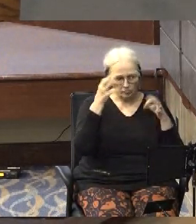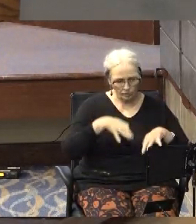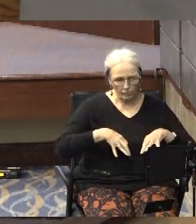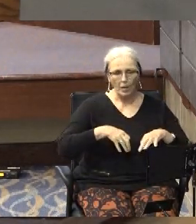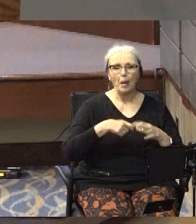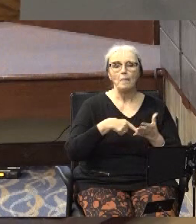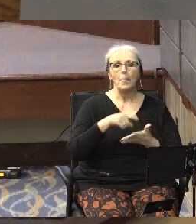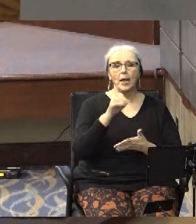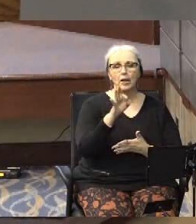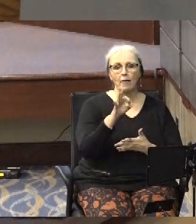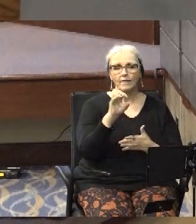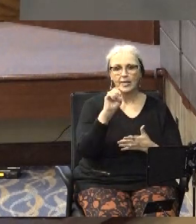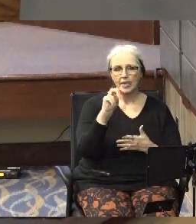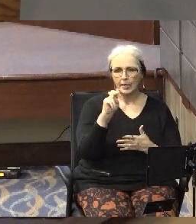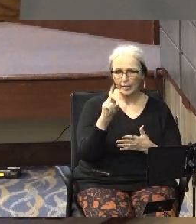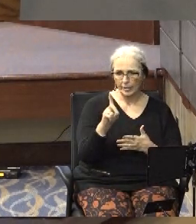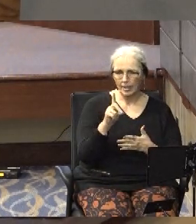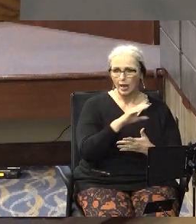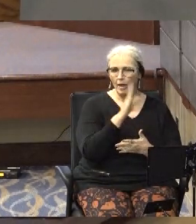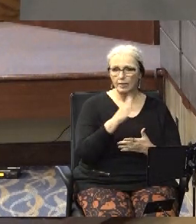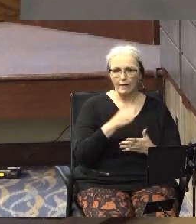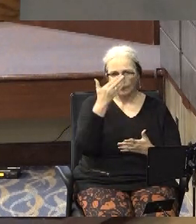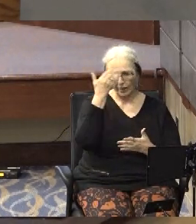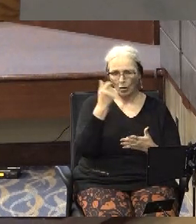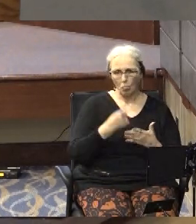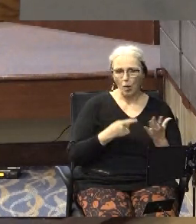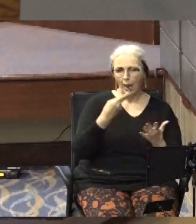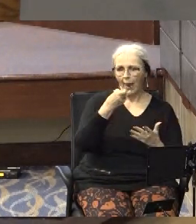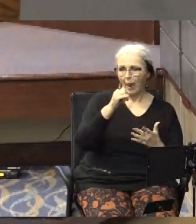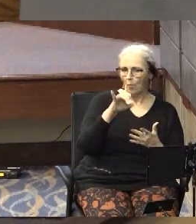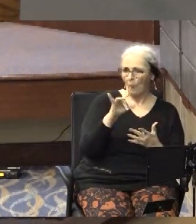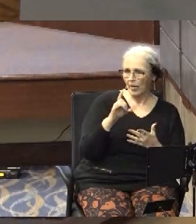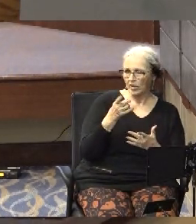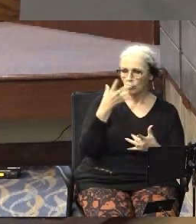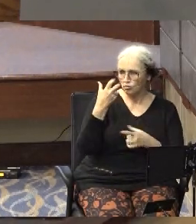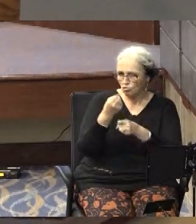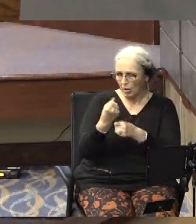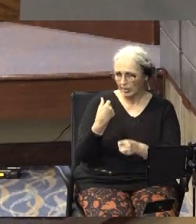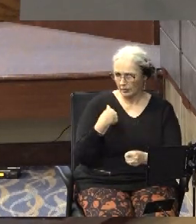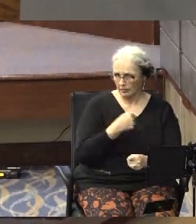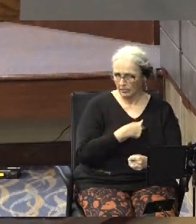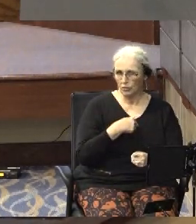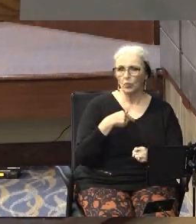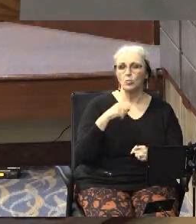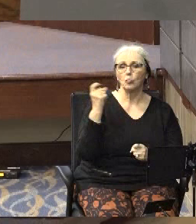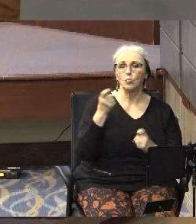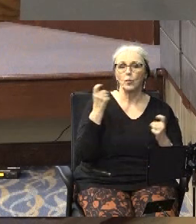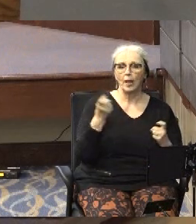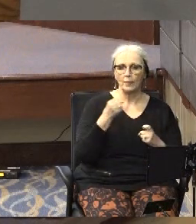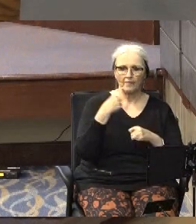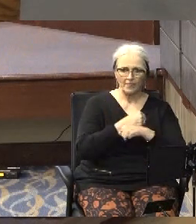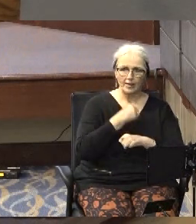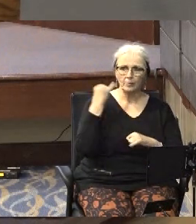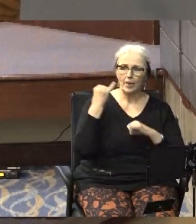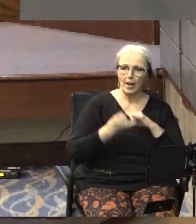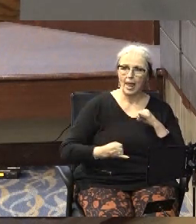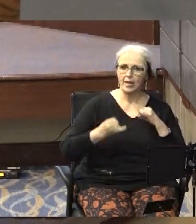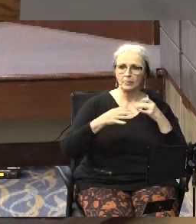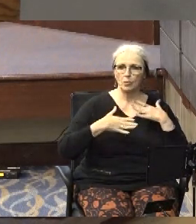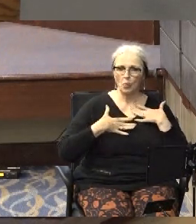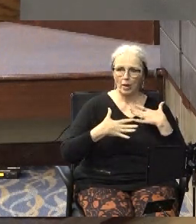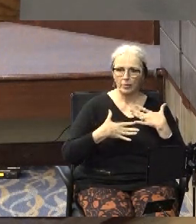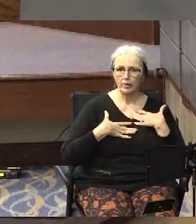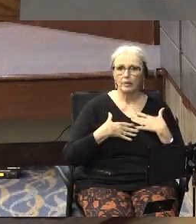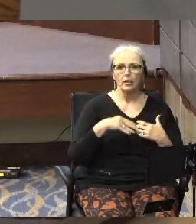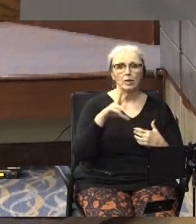I will never forget the words Haywood said to me, "Trust me, we will win this. I will fight till my last breath."